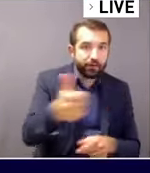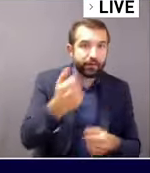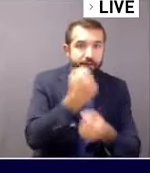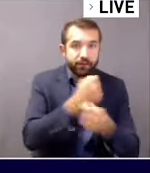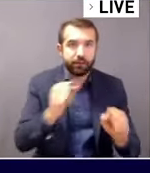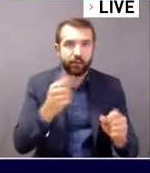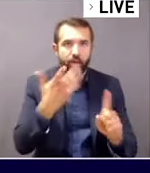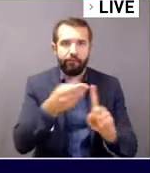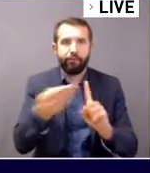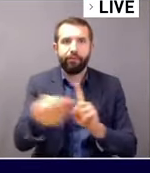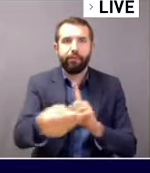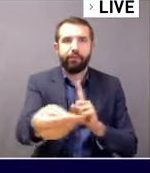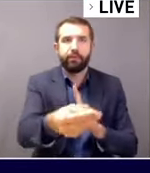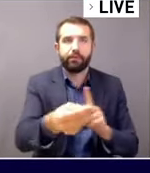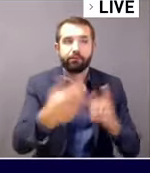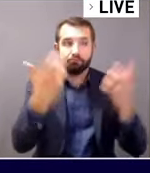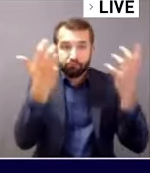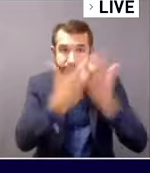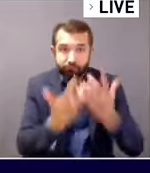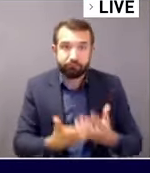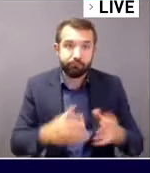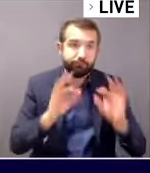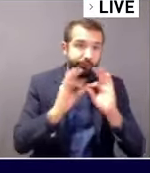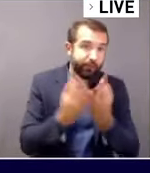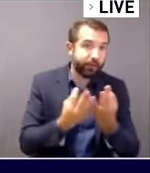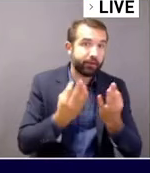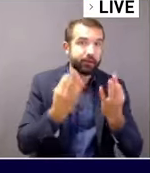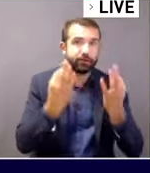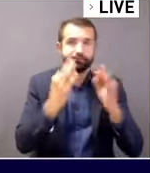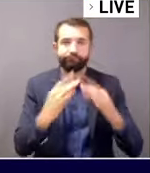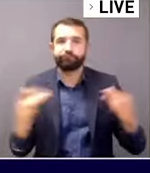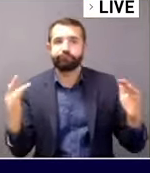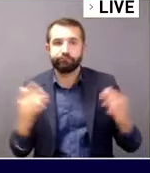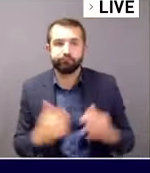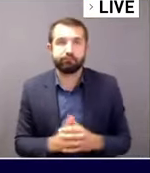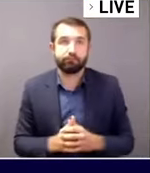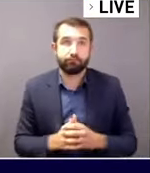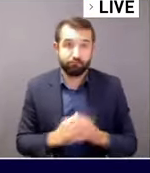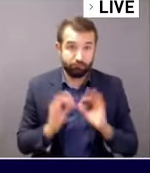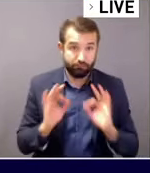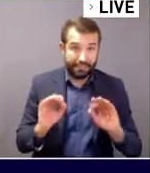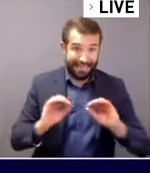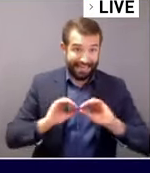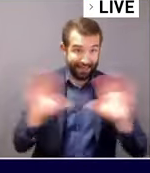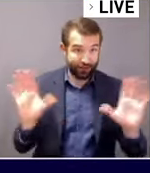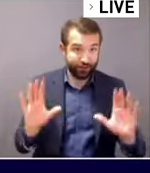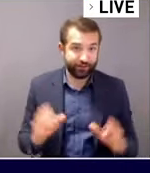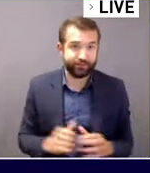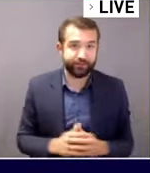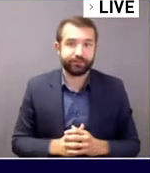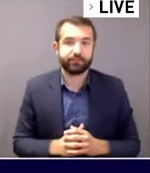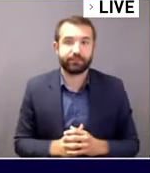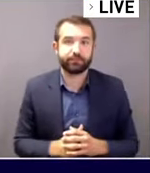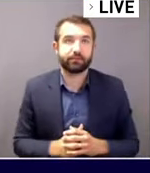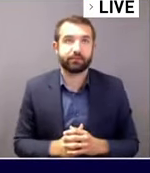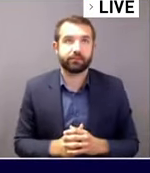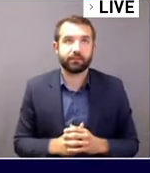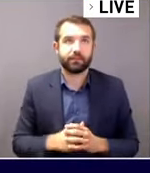household. But let me be really clear about what a contact tracer is never gonna do.